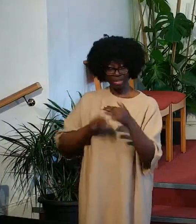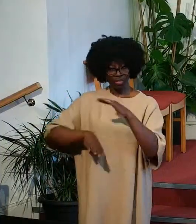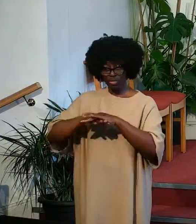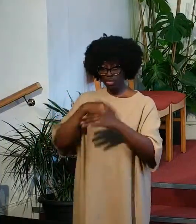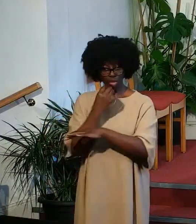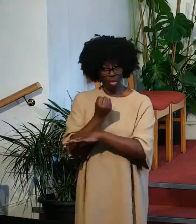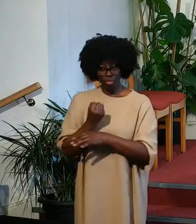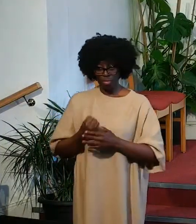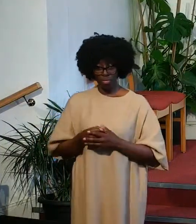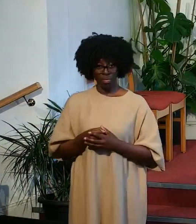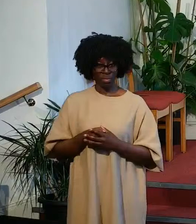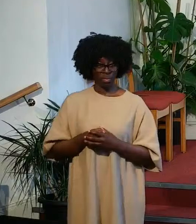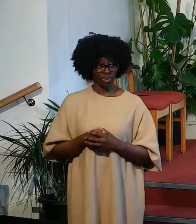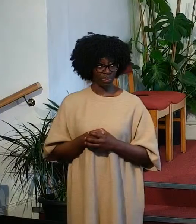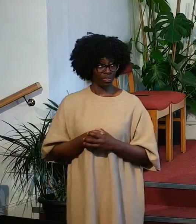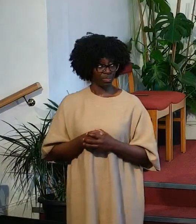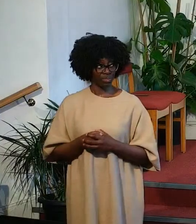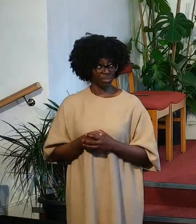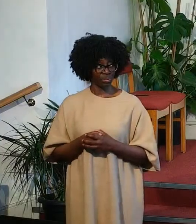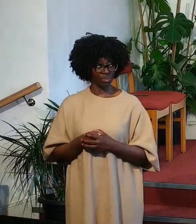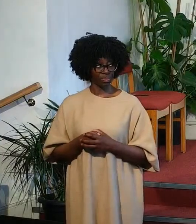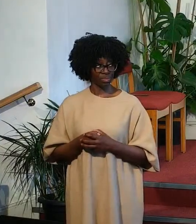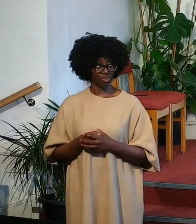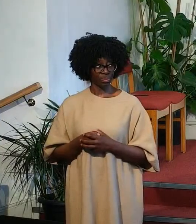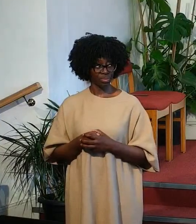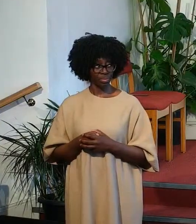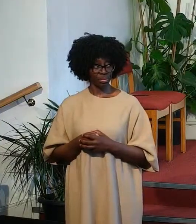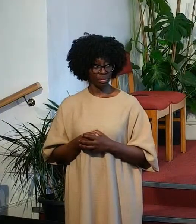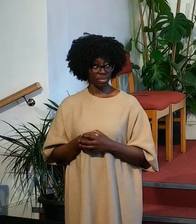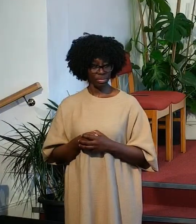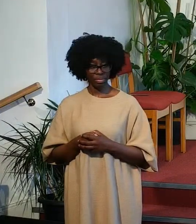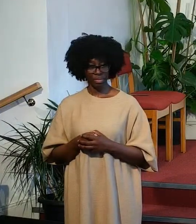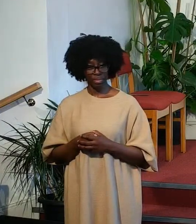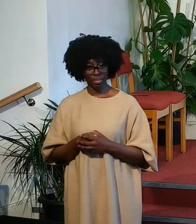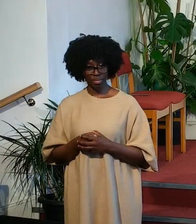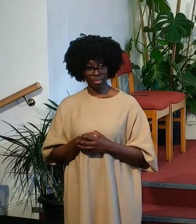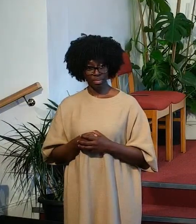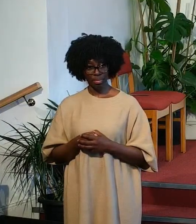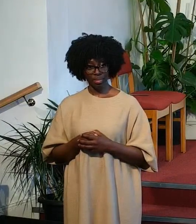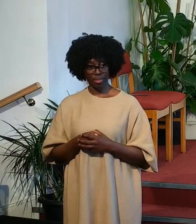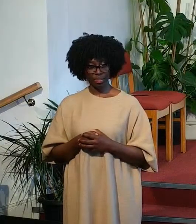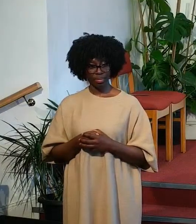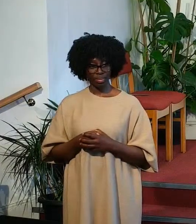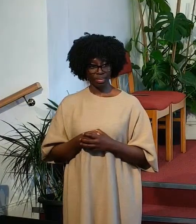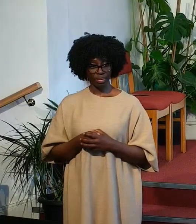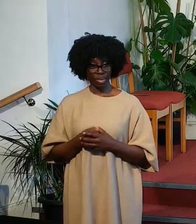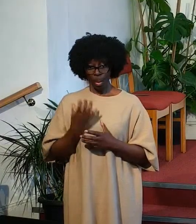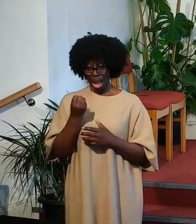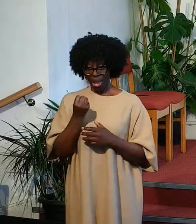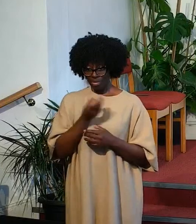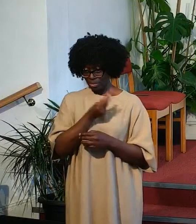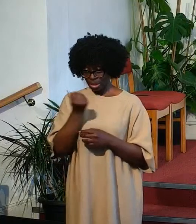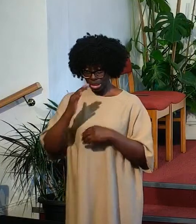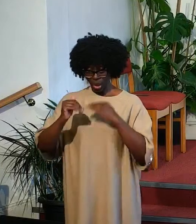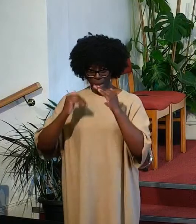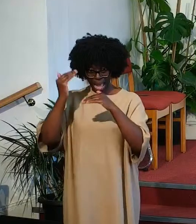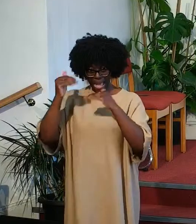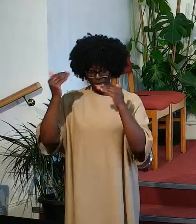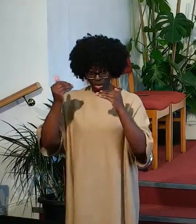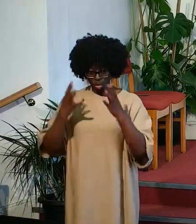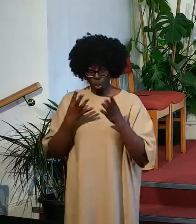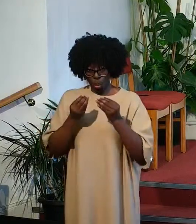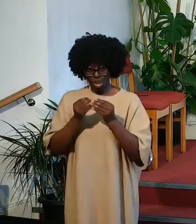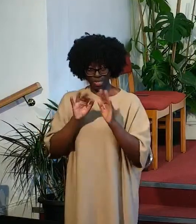church, even some adults. And when we don't know that they've got GDD, we may we may